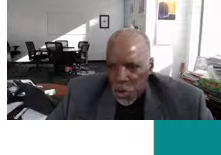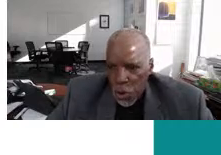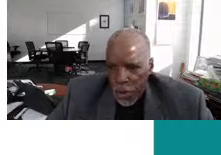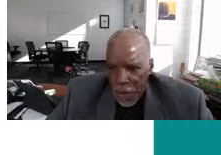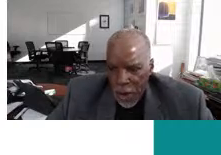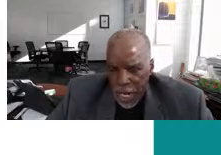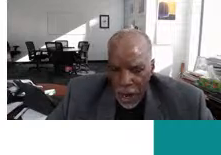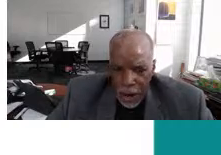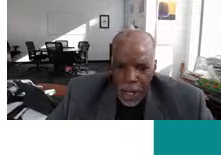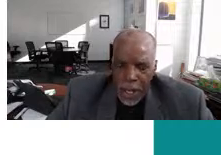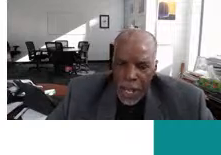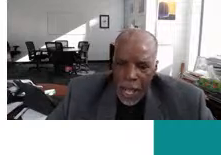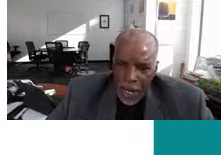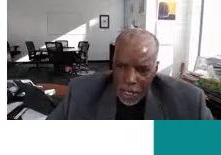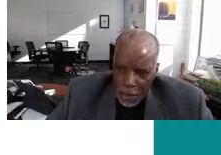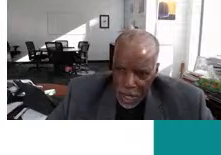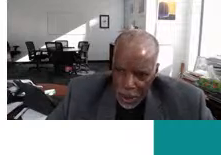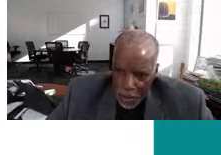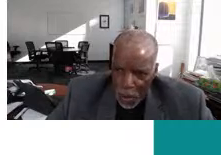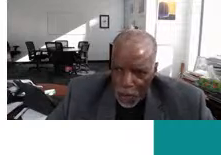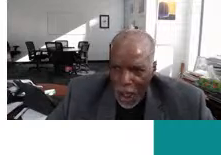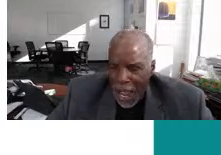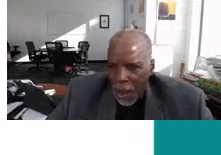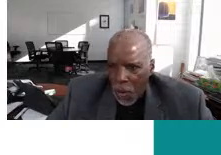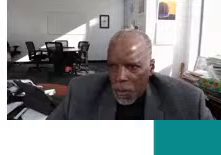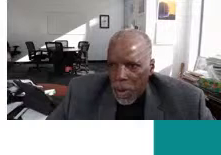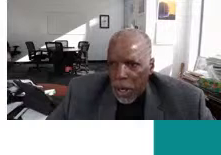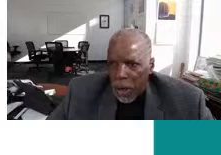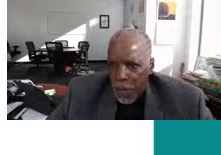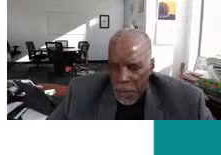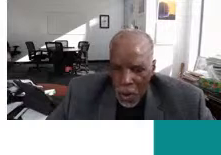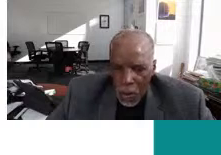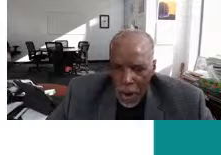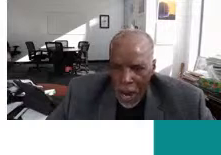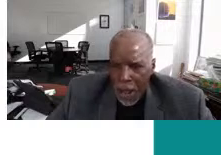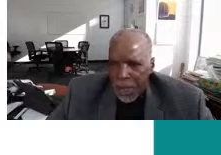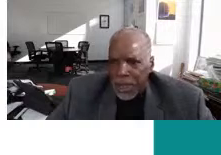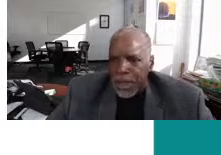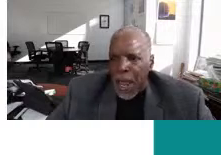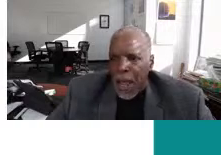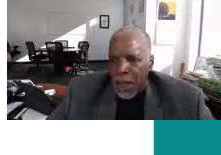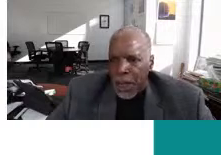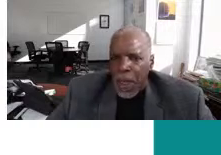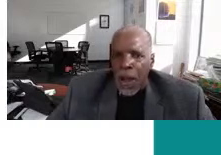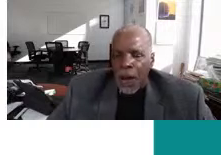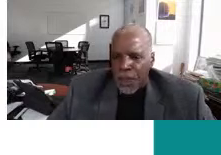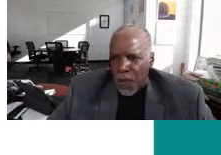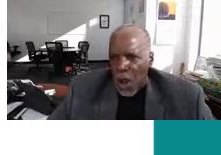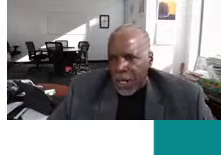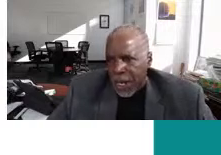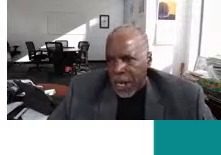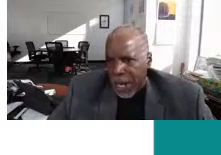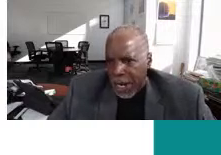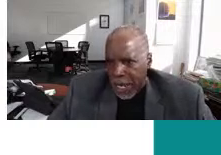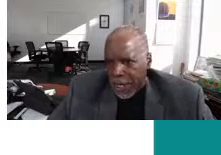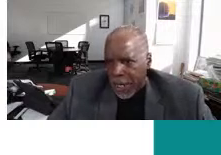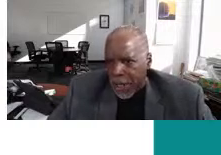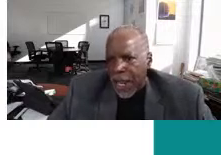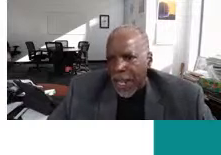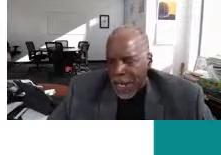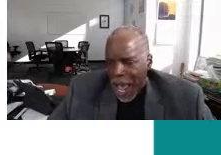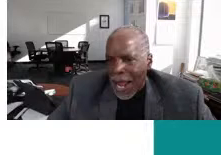make sure that we are keeping the profile of the program up front